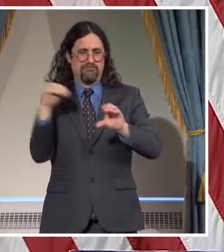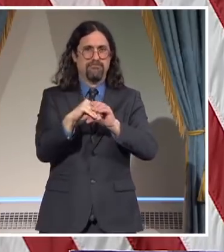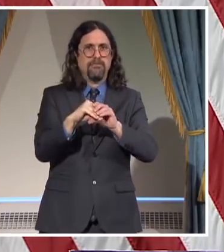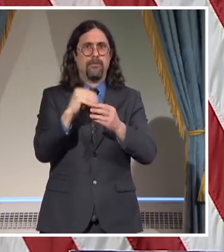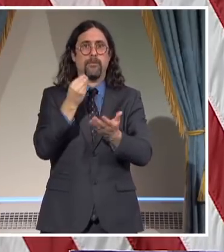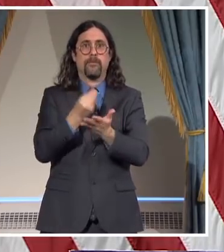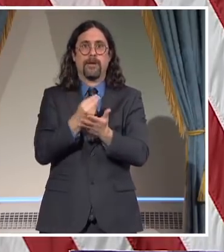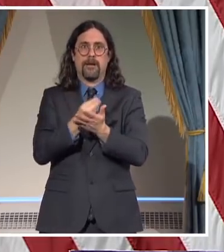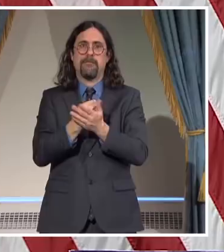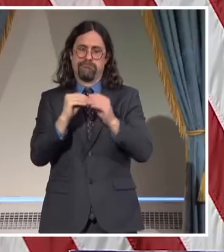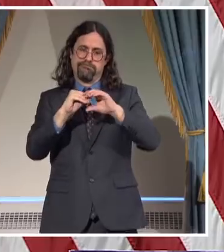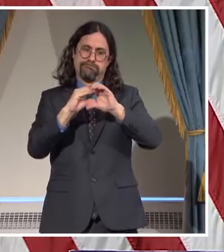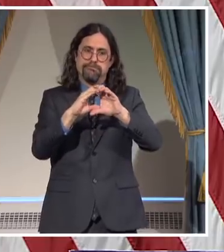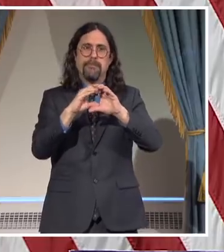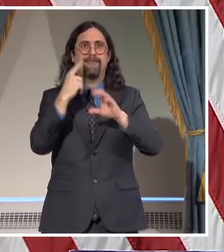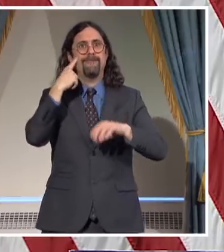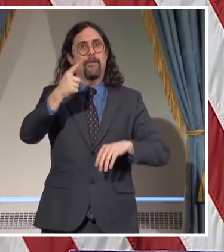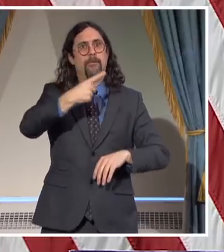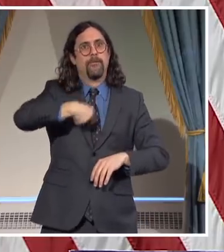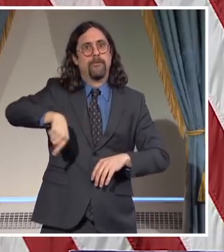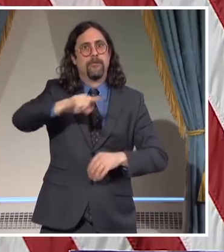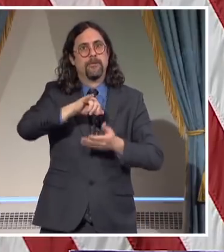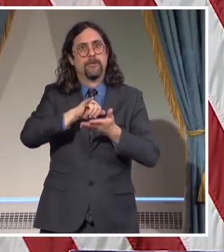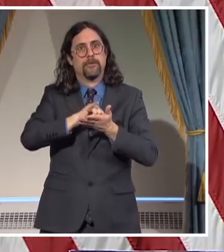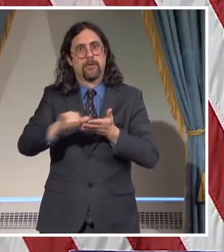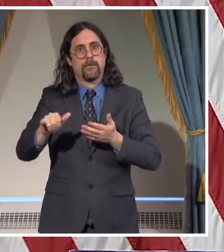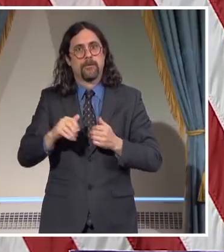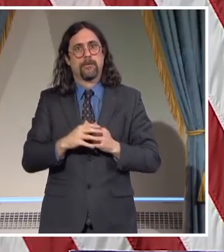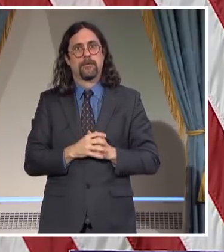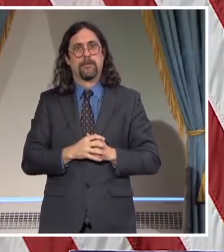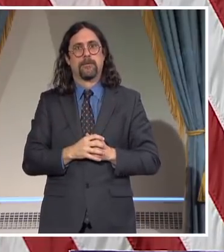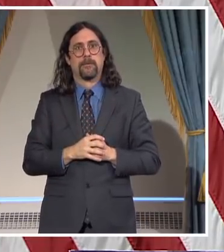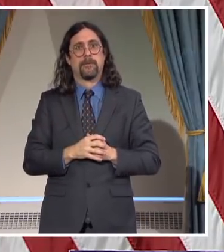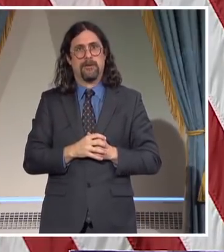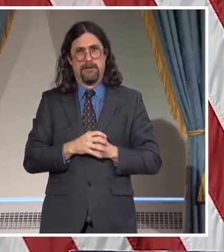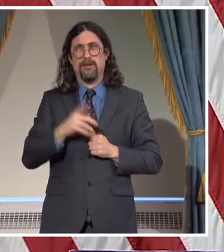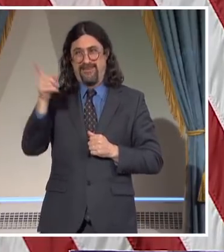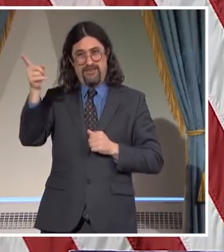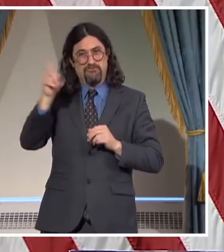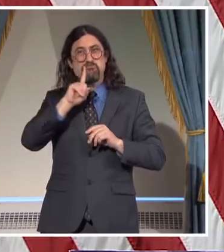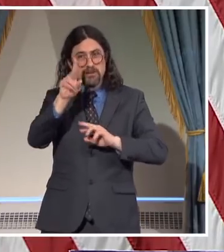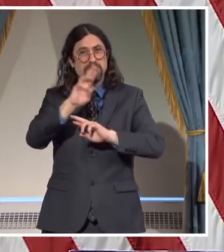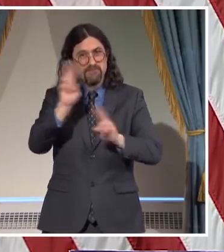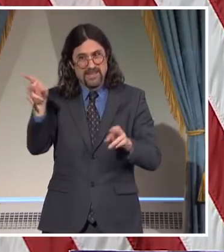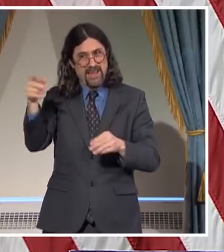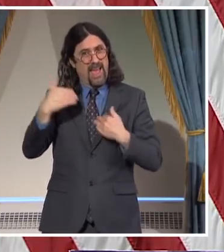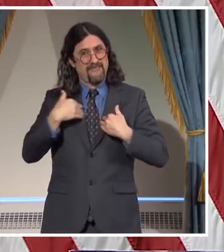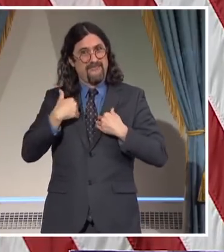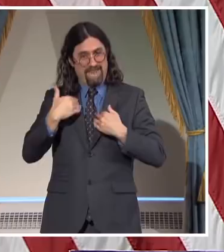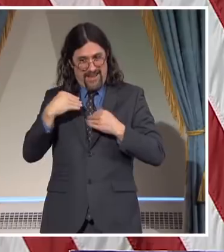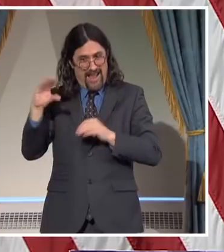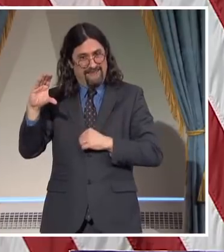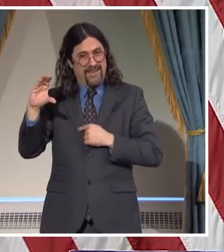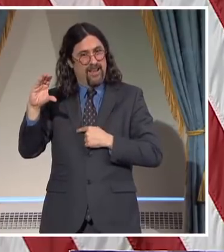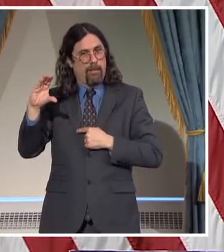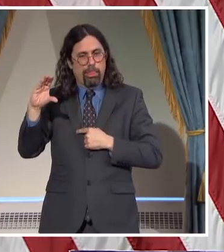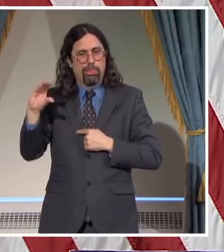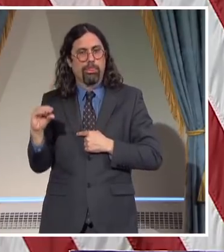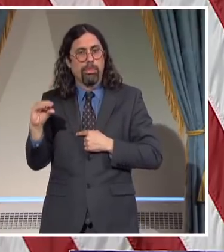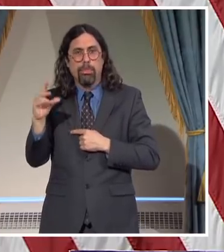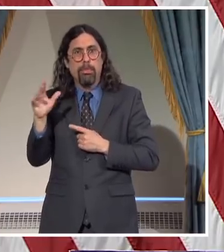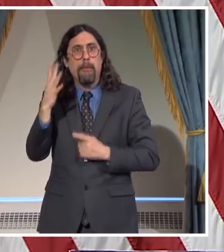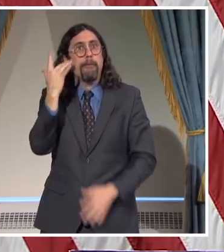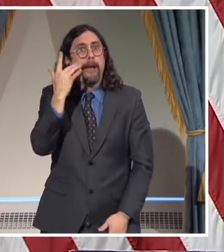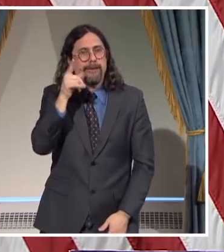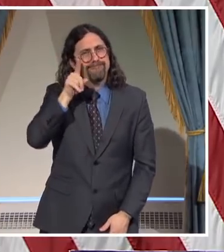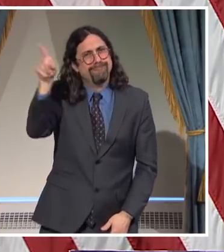McConnell wouldn't let it happen. I don't understand how any public servant could live with